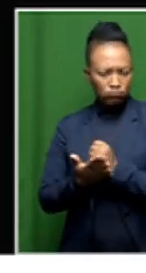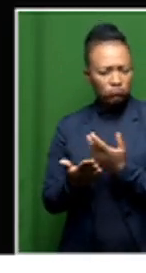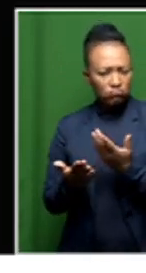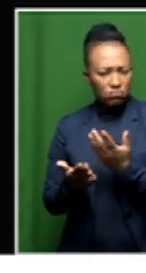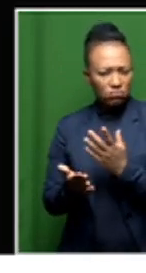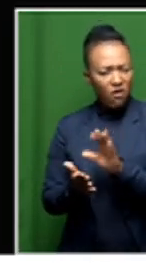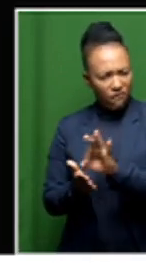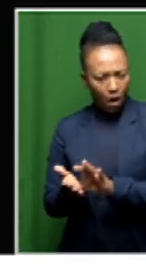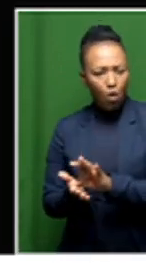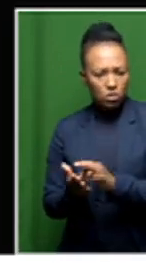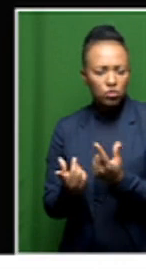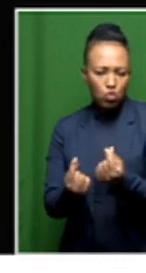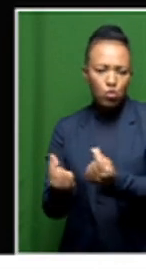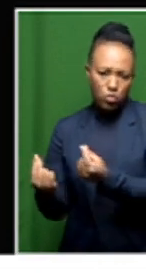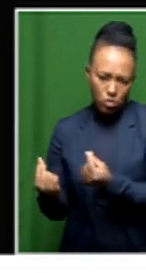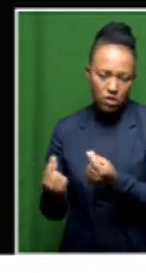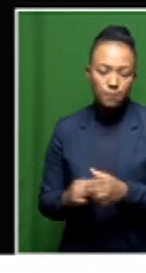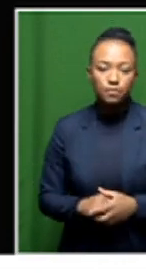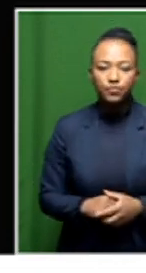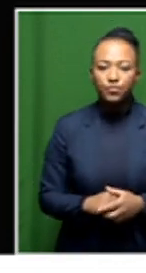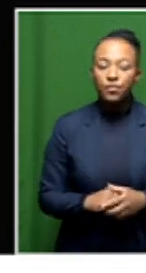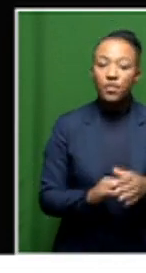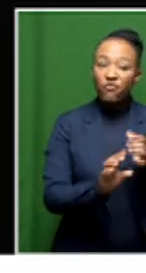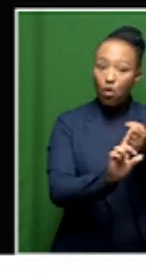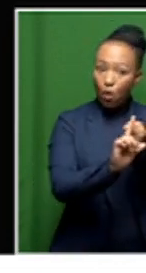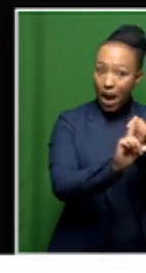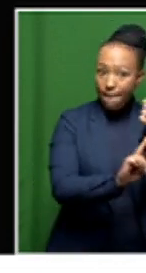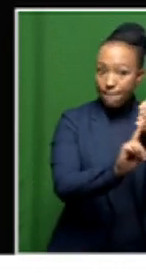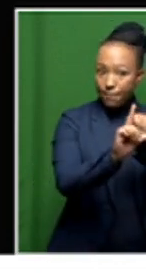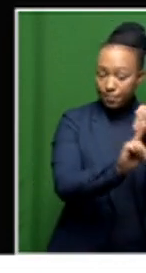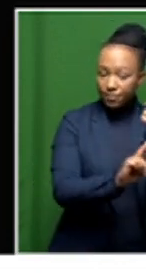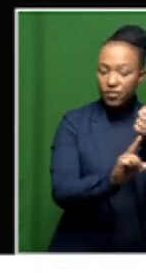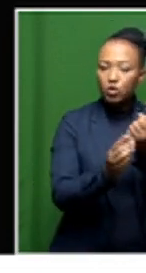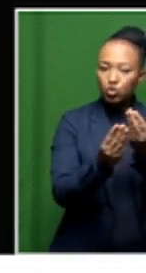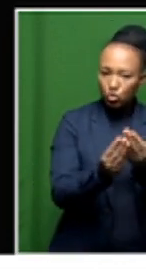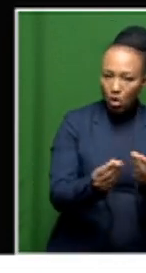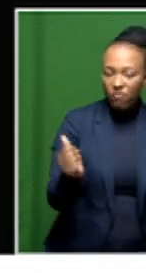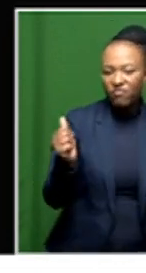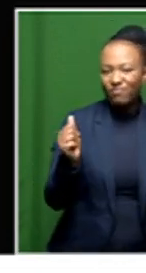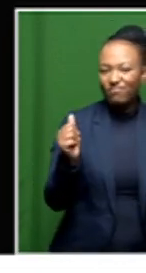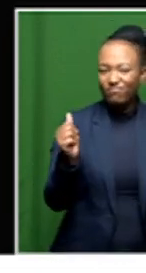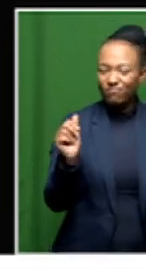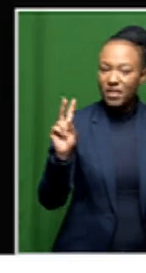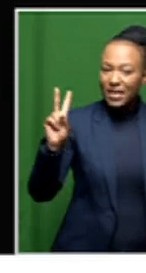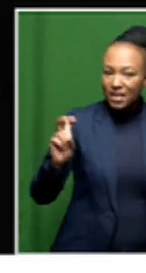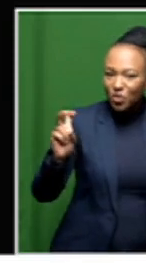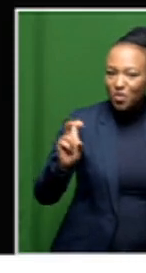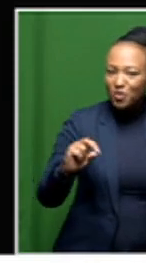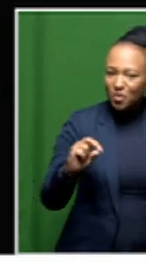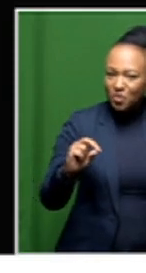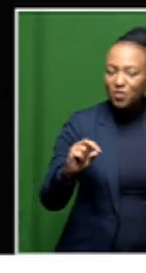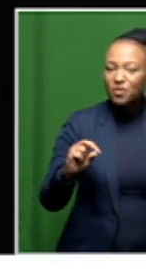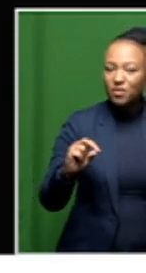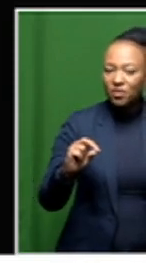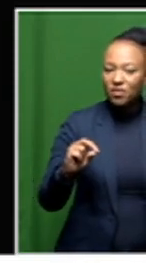participate in high numbers. So this campaign is intended to address that particular